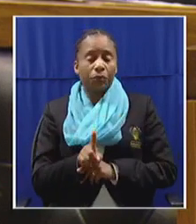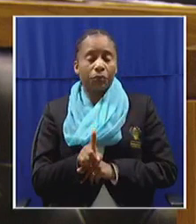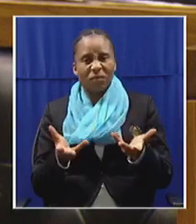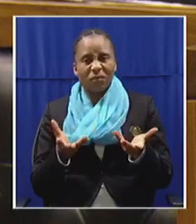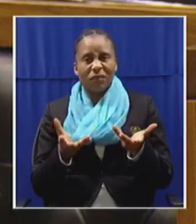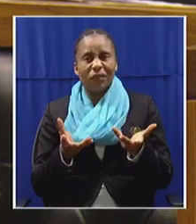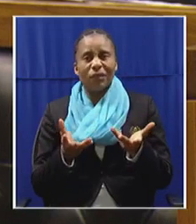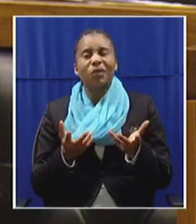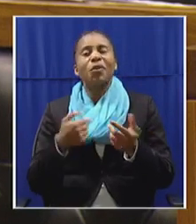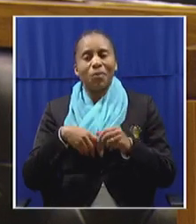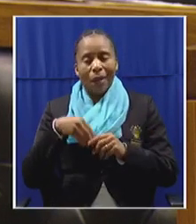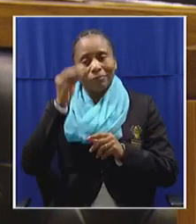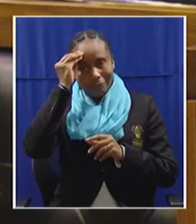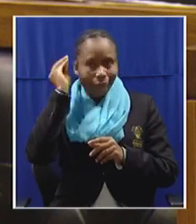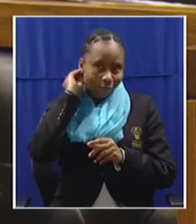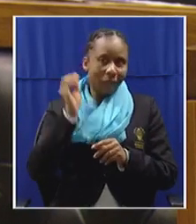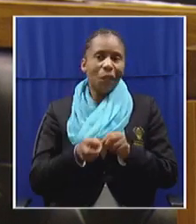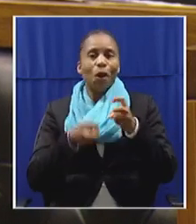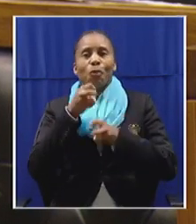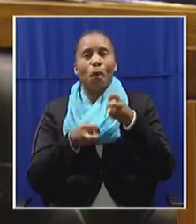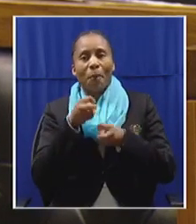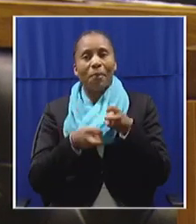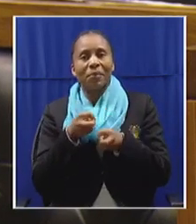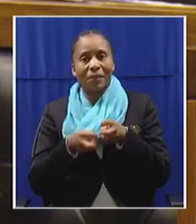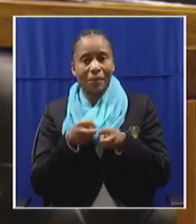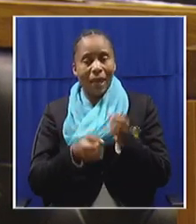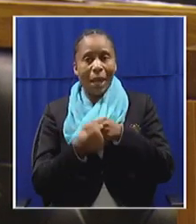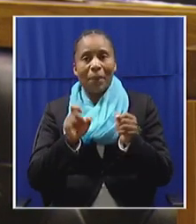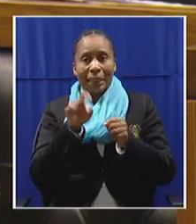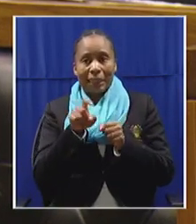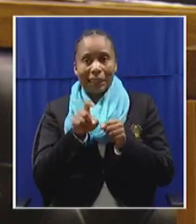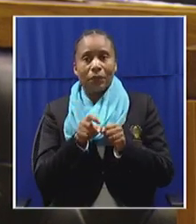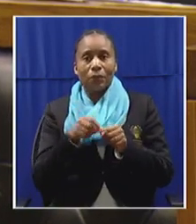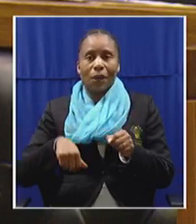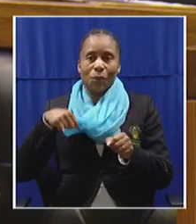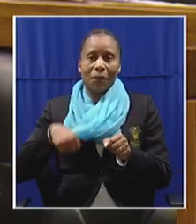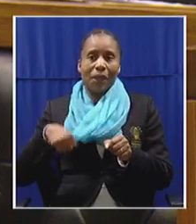are cognizant of the problems that are affecting municipalities,